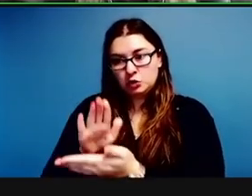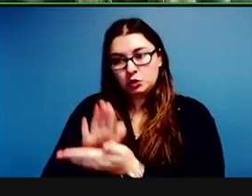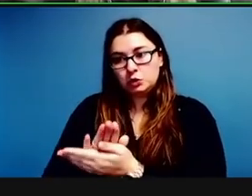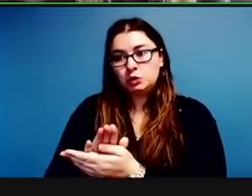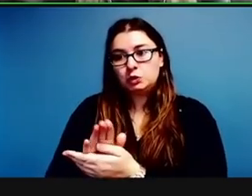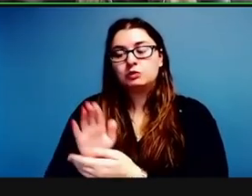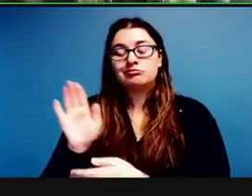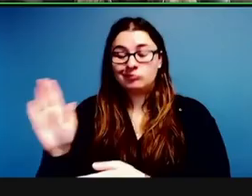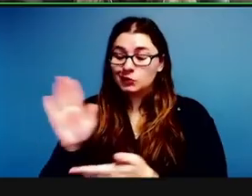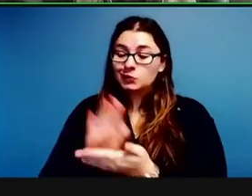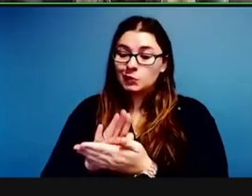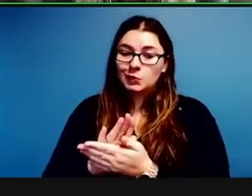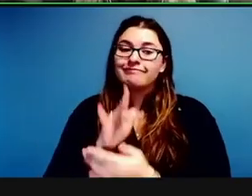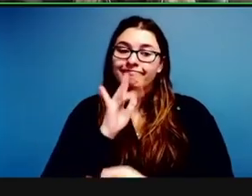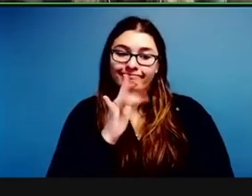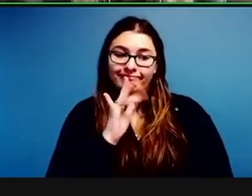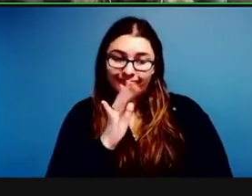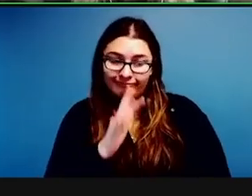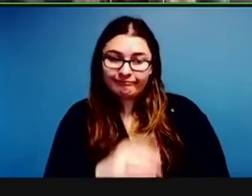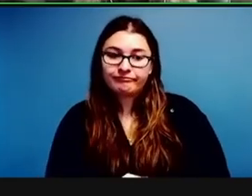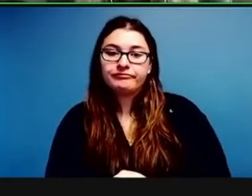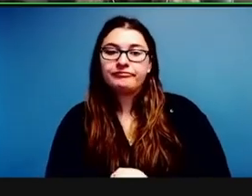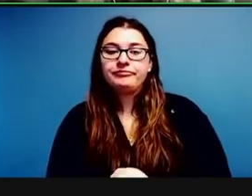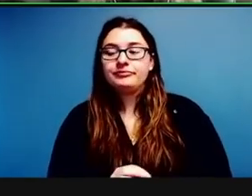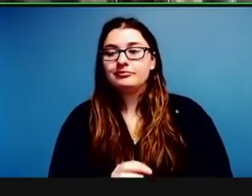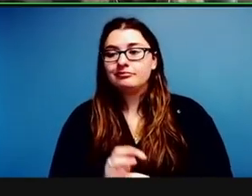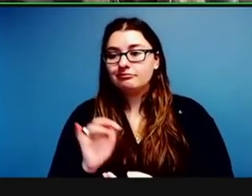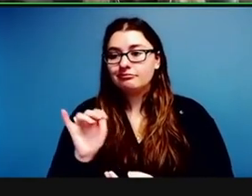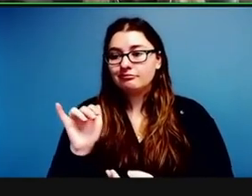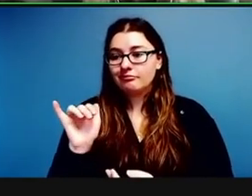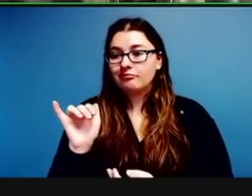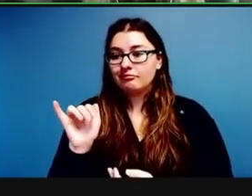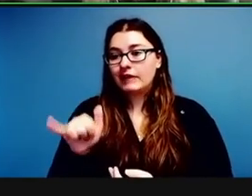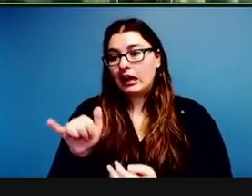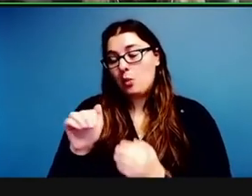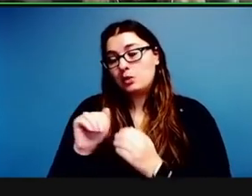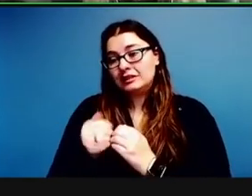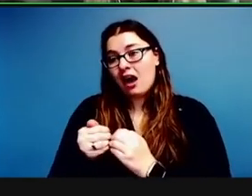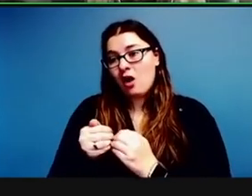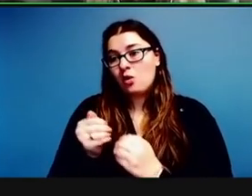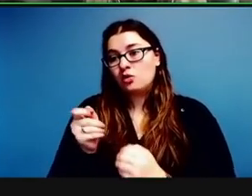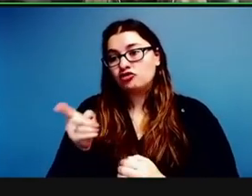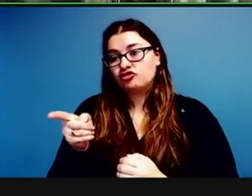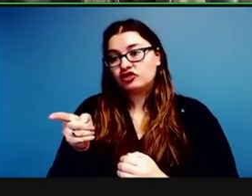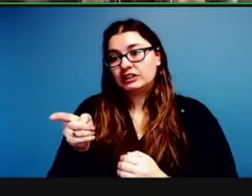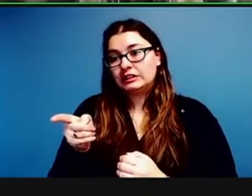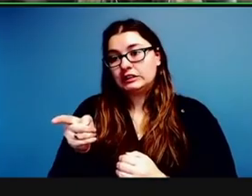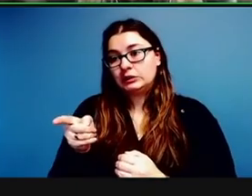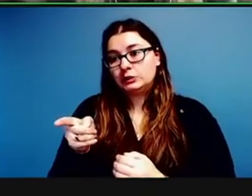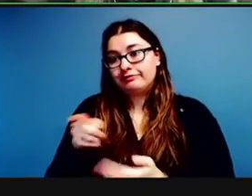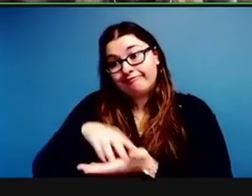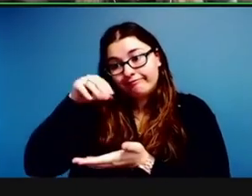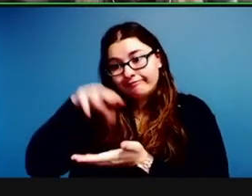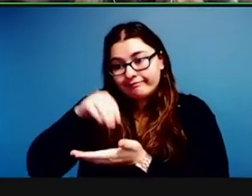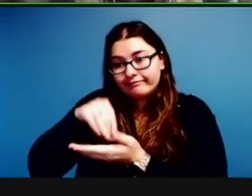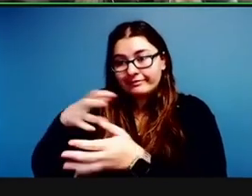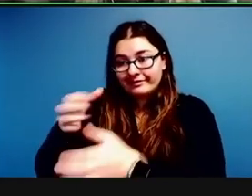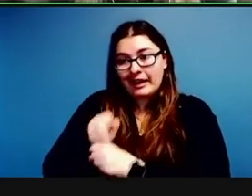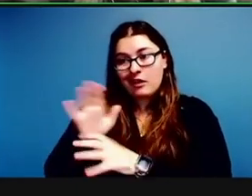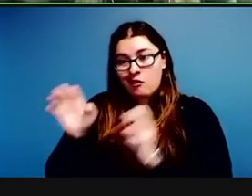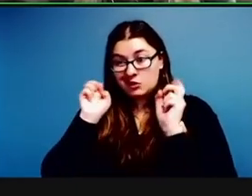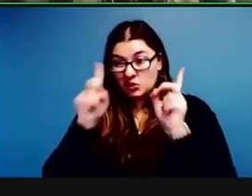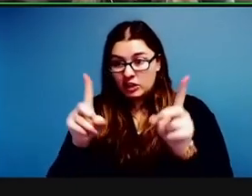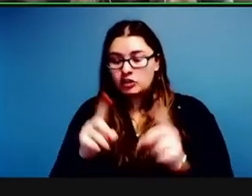were using spoken language, and that was the means of how she was receiving her education.